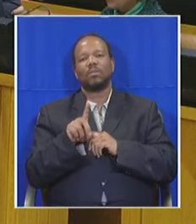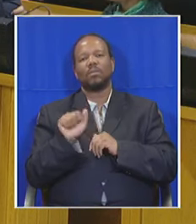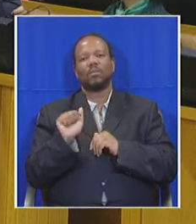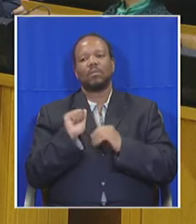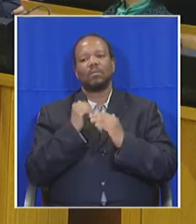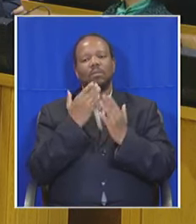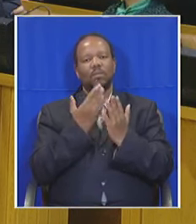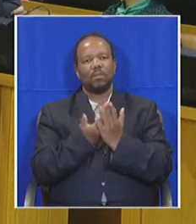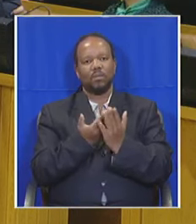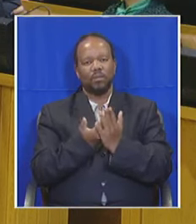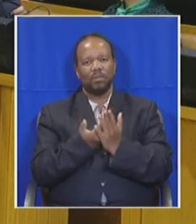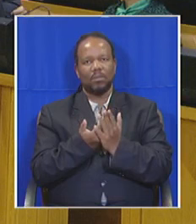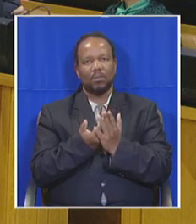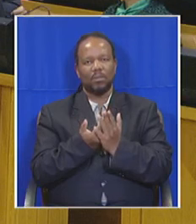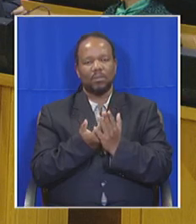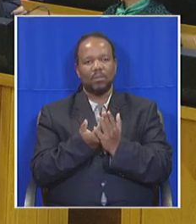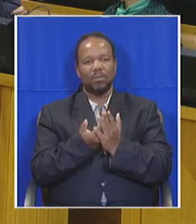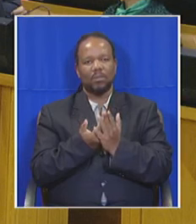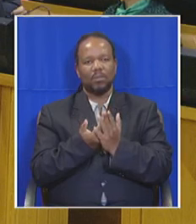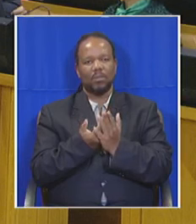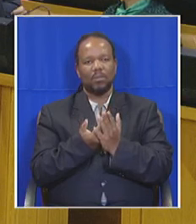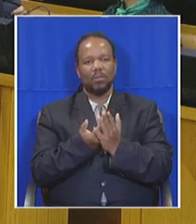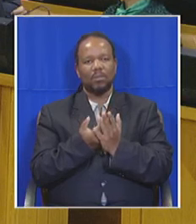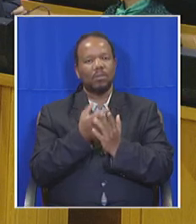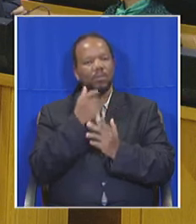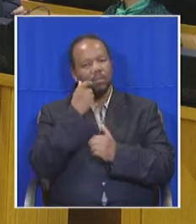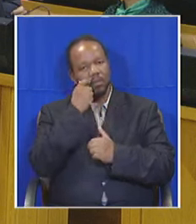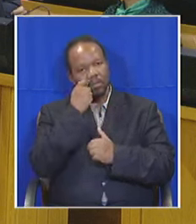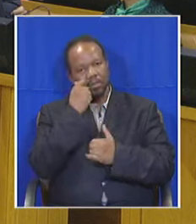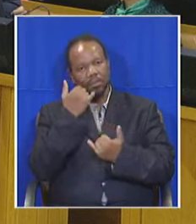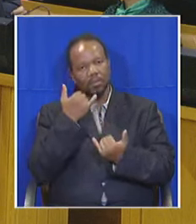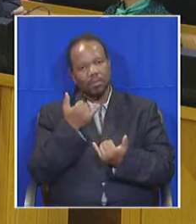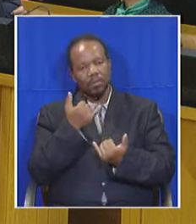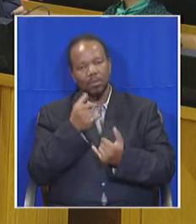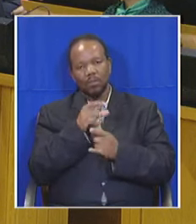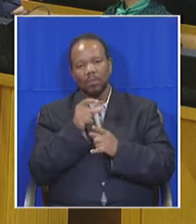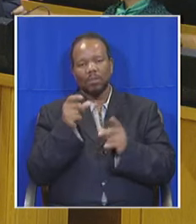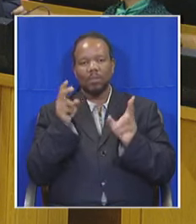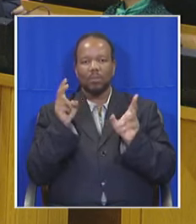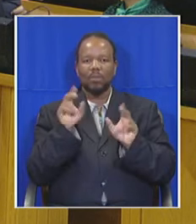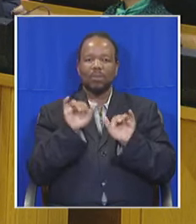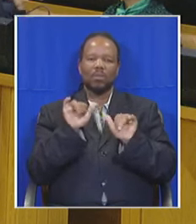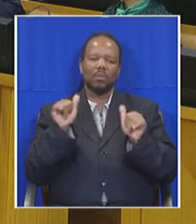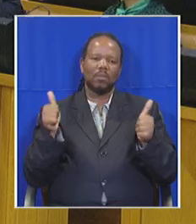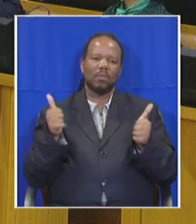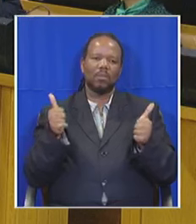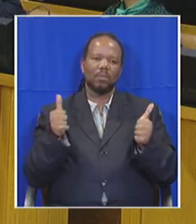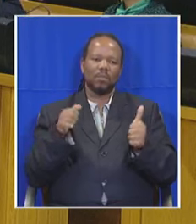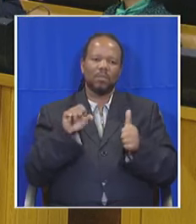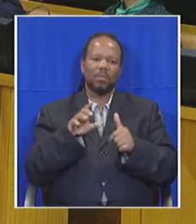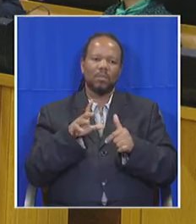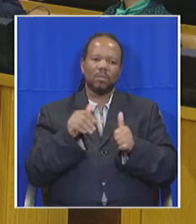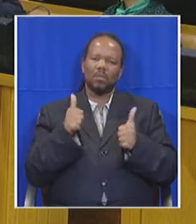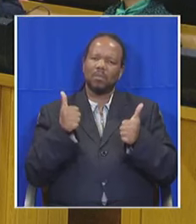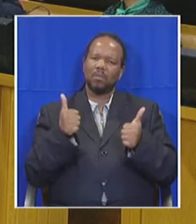House notes that the city of Tshwane was recently named the most eco-friendly municipality at